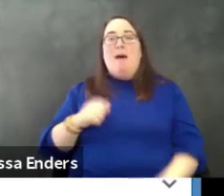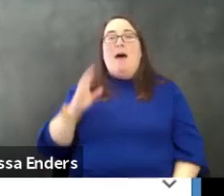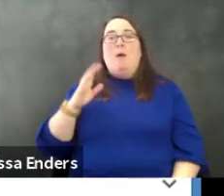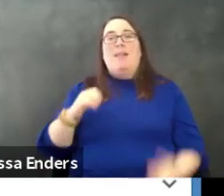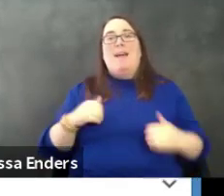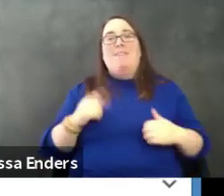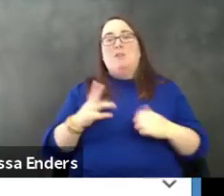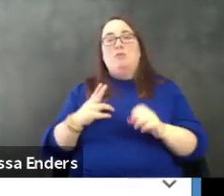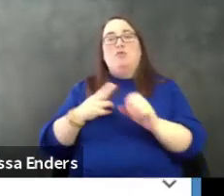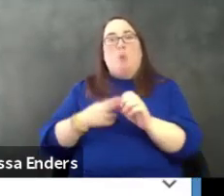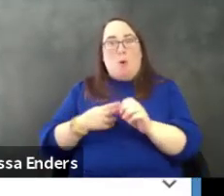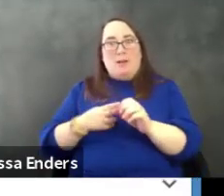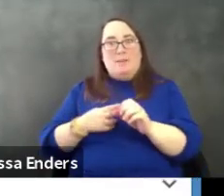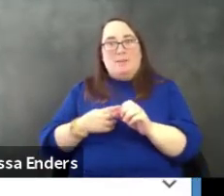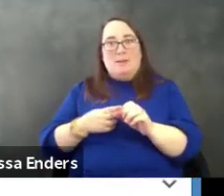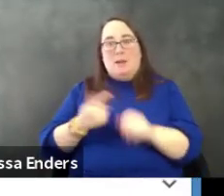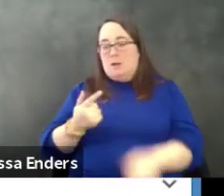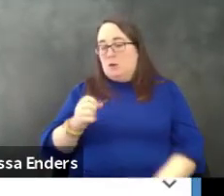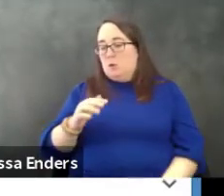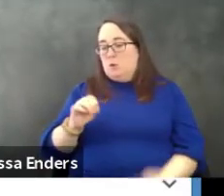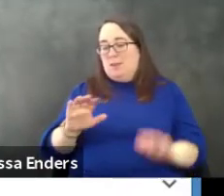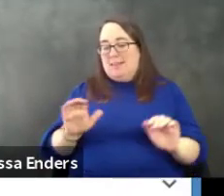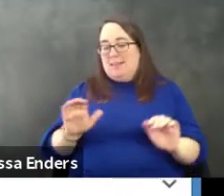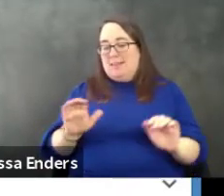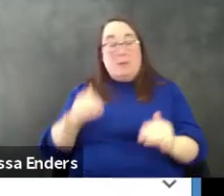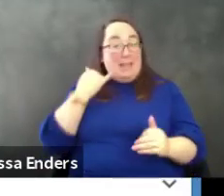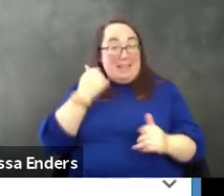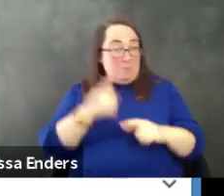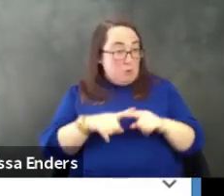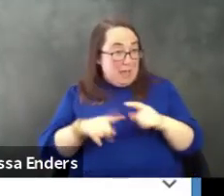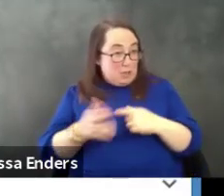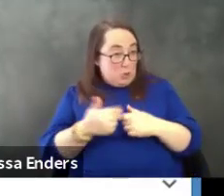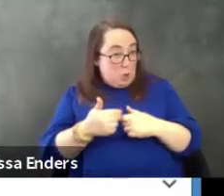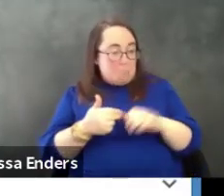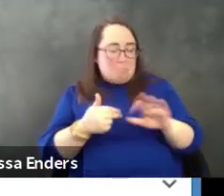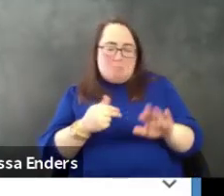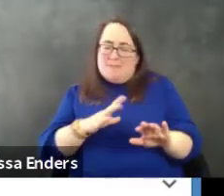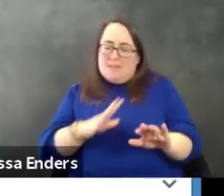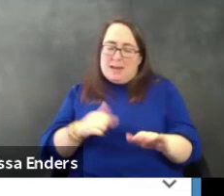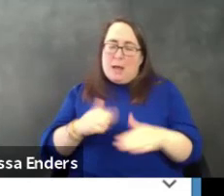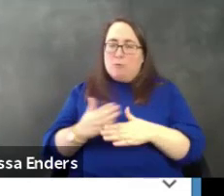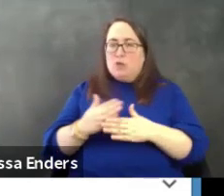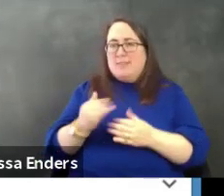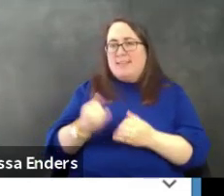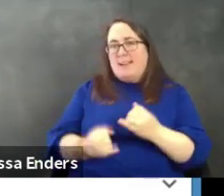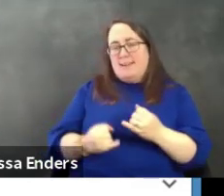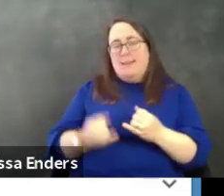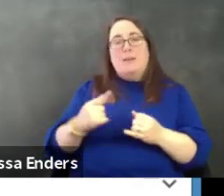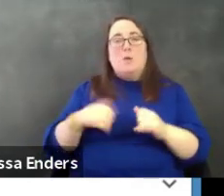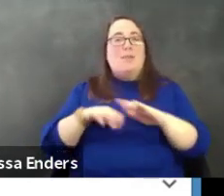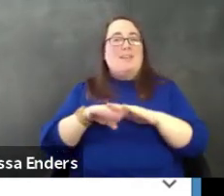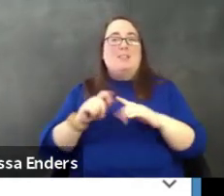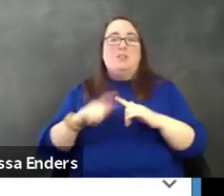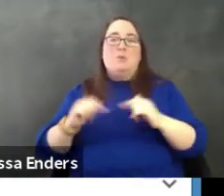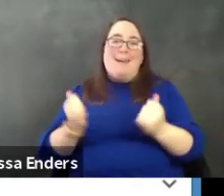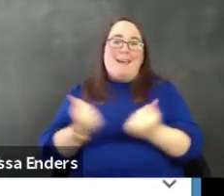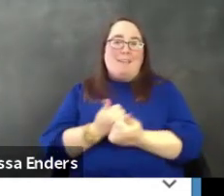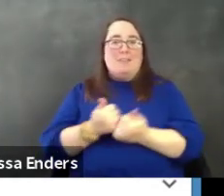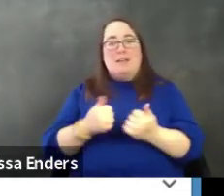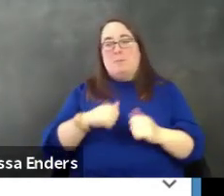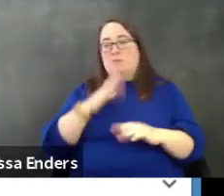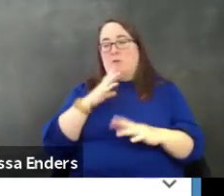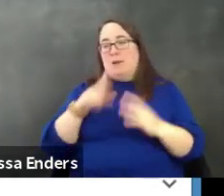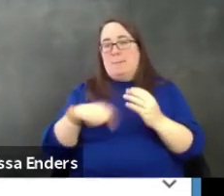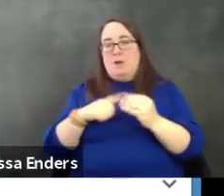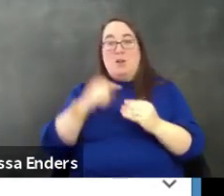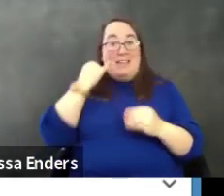join a Google Classroom. Now, if you can't join it, don't worry. I'm going to share my presentation at the end, so you'll have access to everything that I'm sharing. But if you